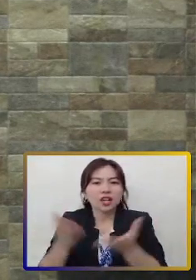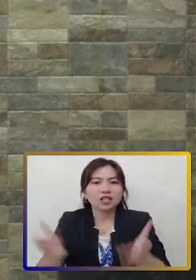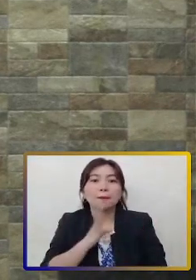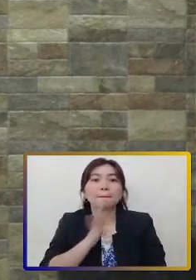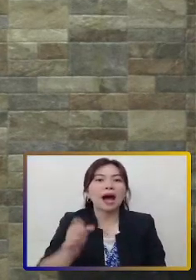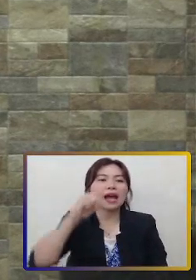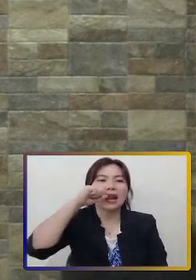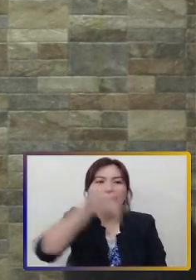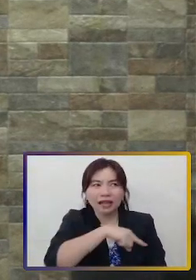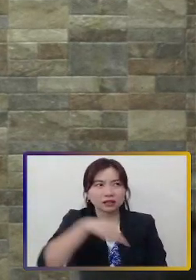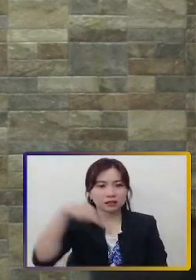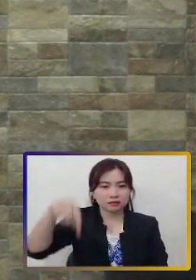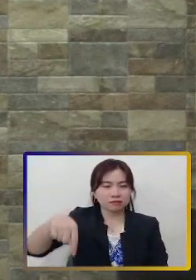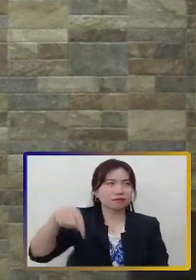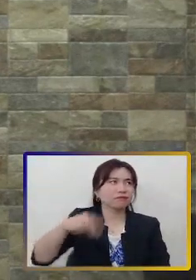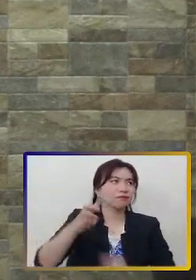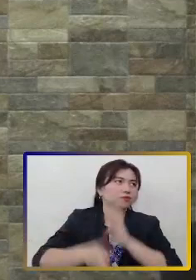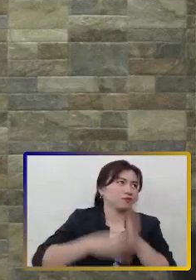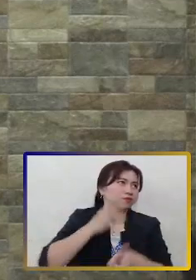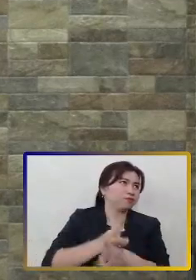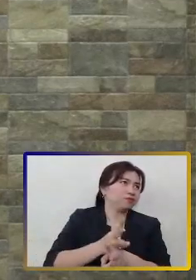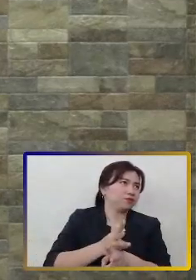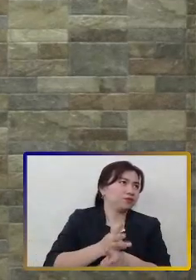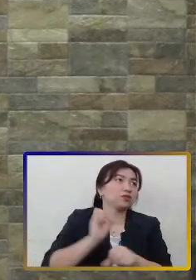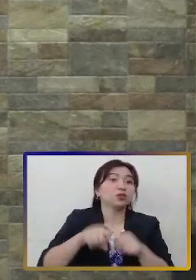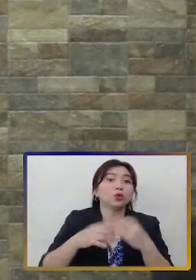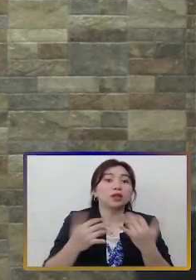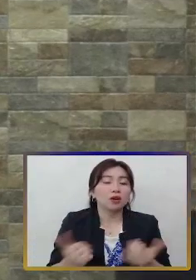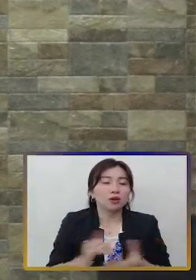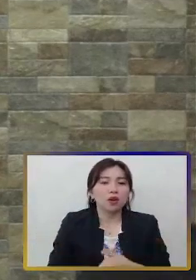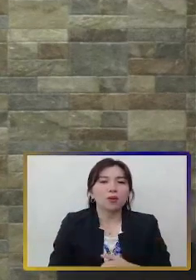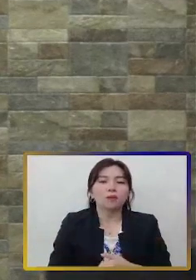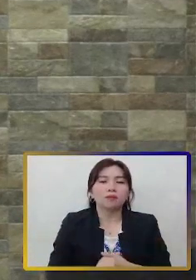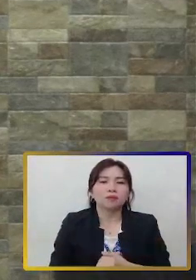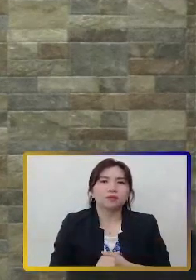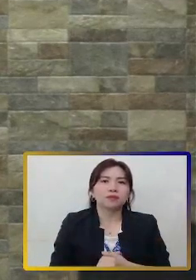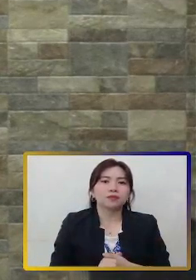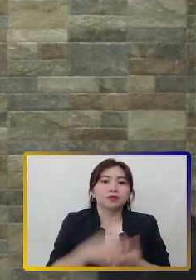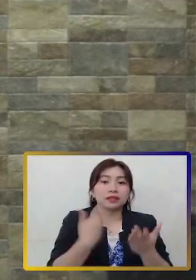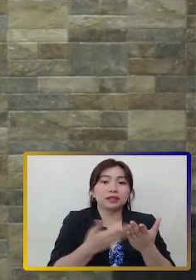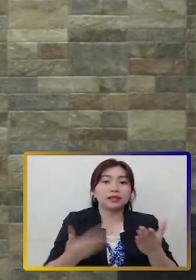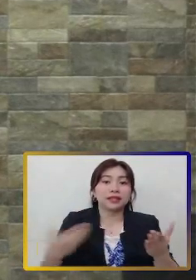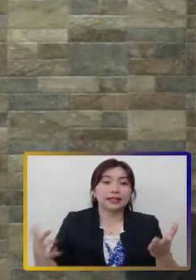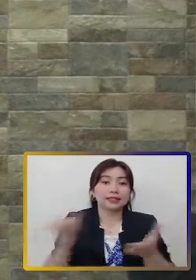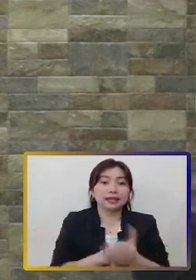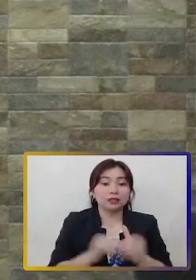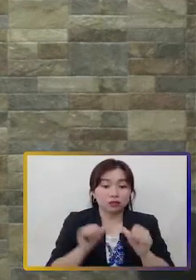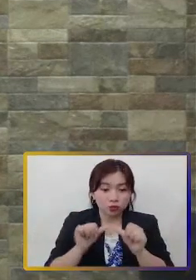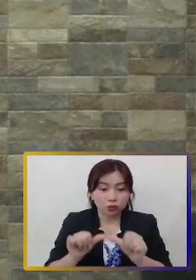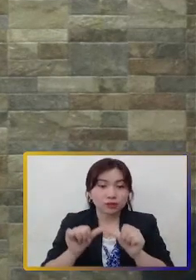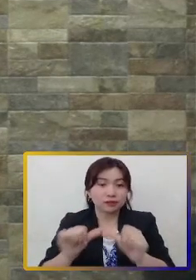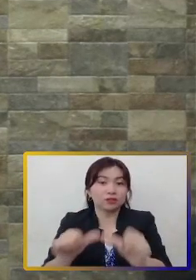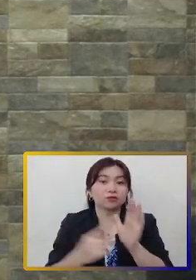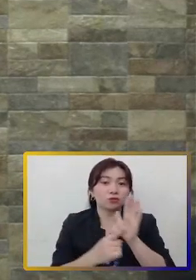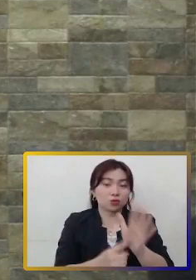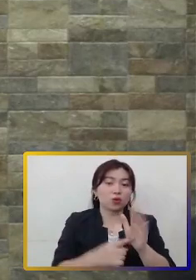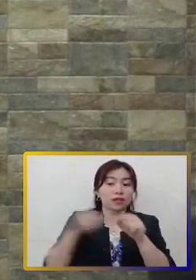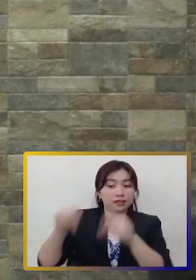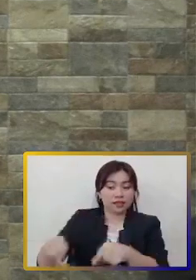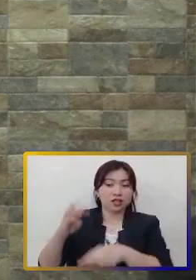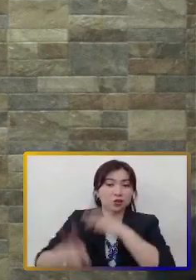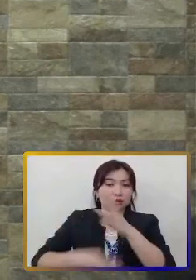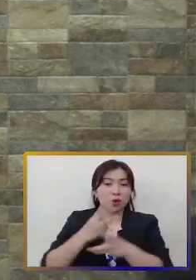world Kaya nga mga kapatid ang hindi lang the things that will Just consistently manifest in this world